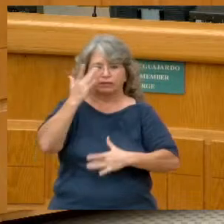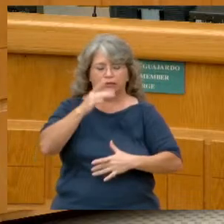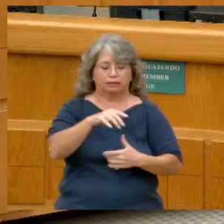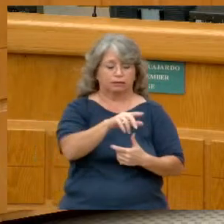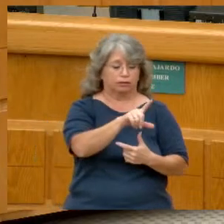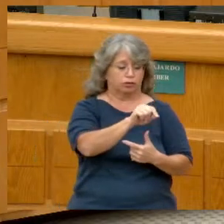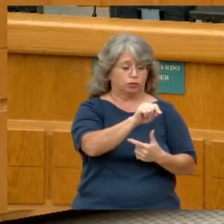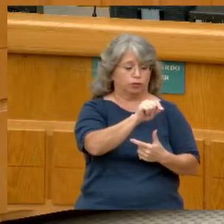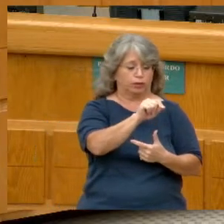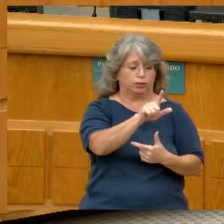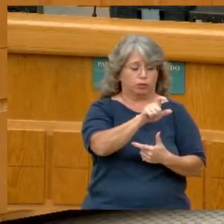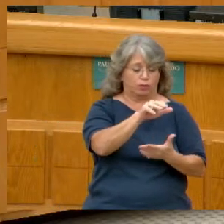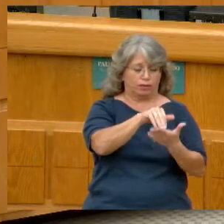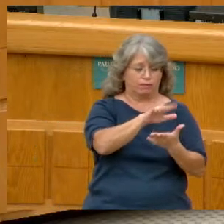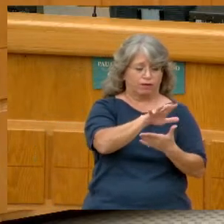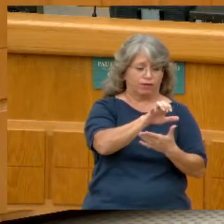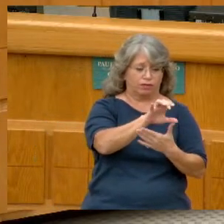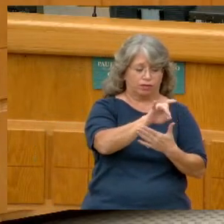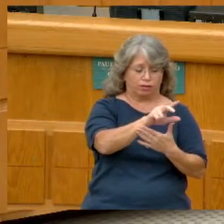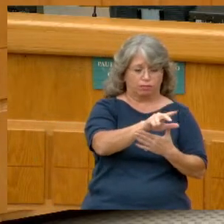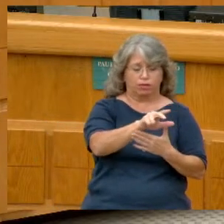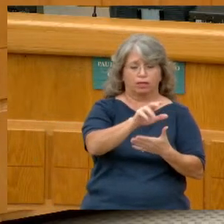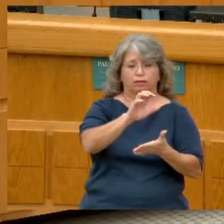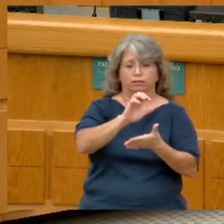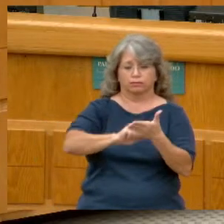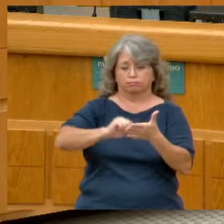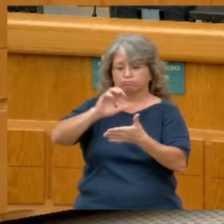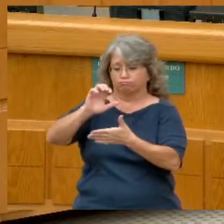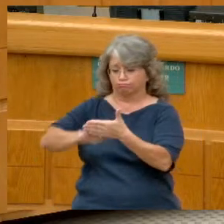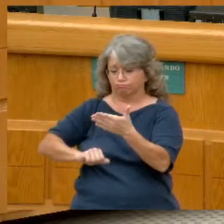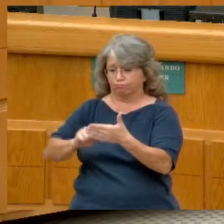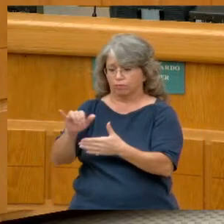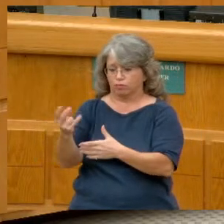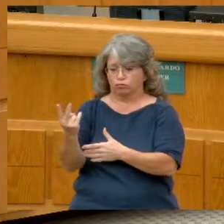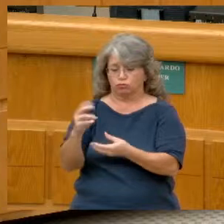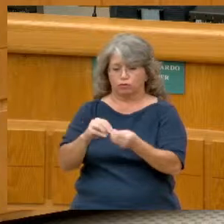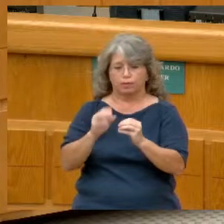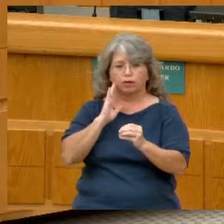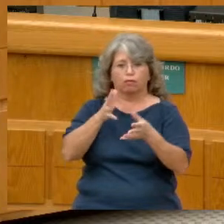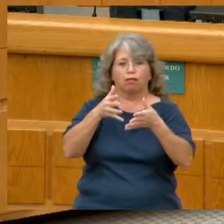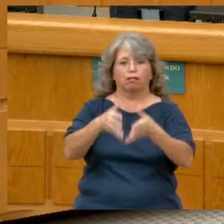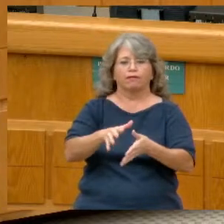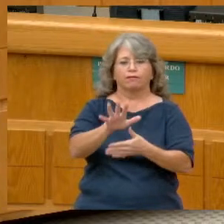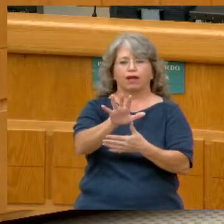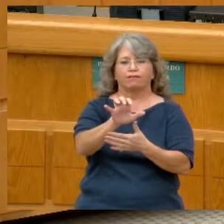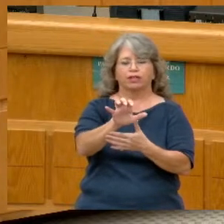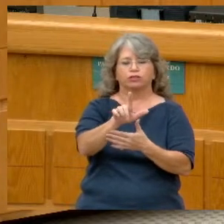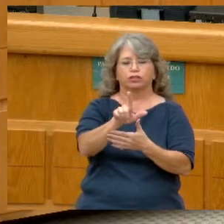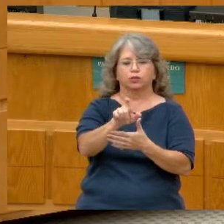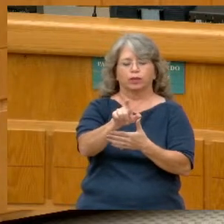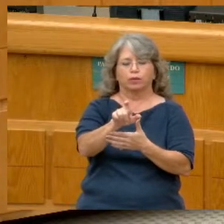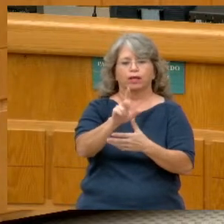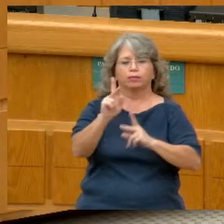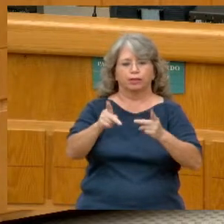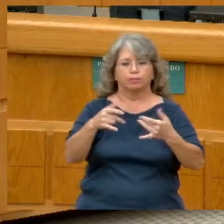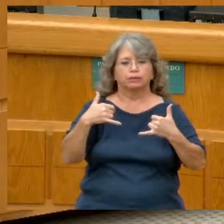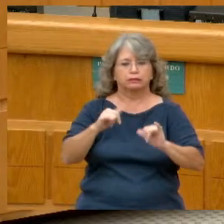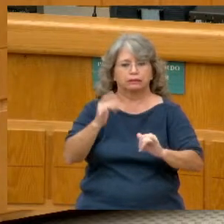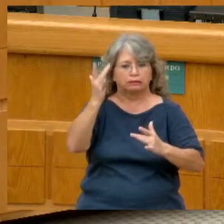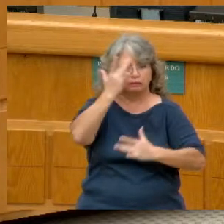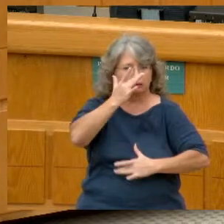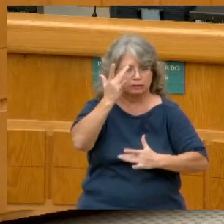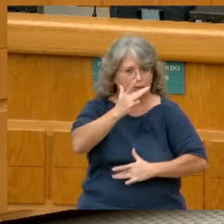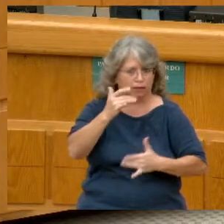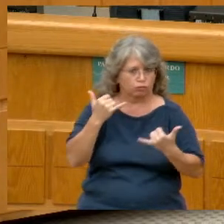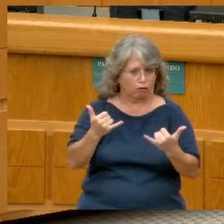21,583, and you subtract out those 2 numbers we just discussed, you'll be left with 521 active cases of